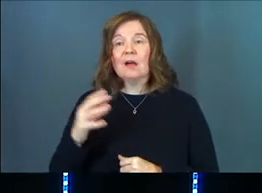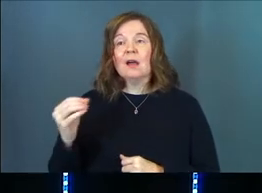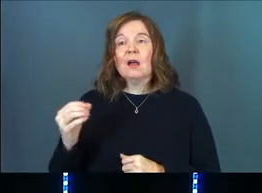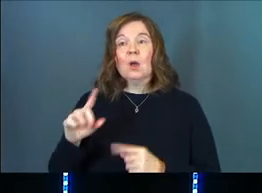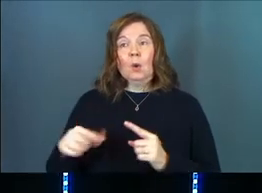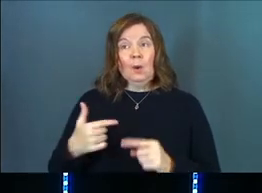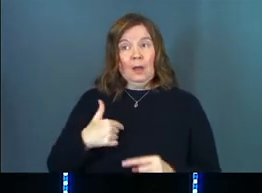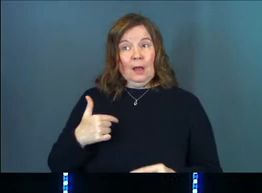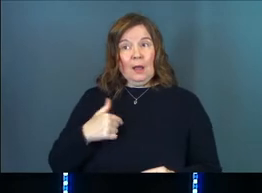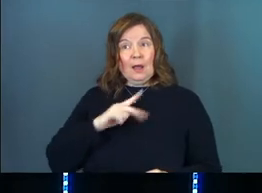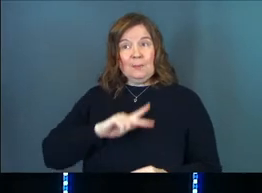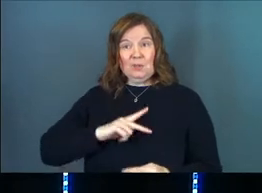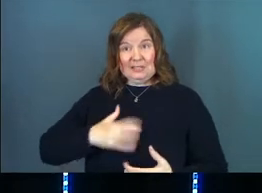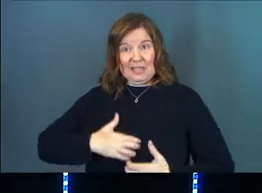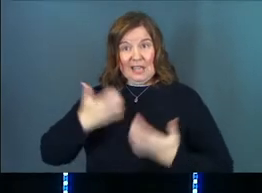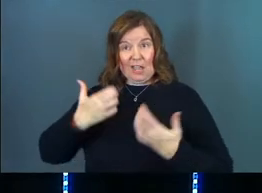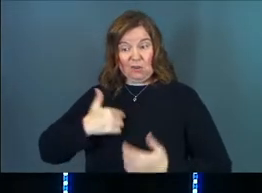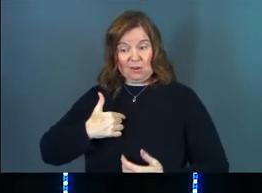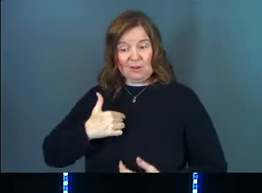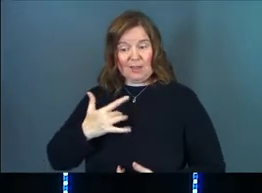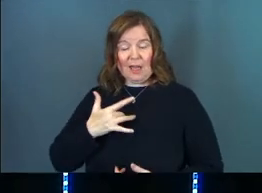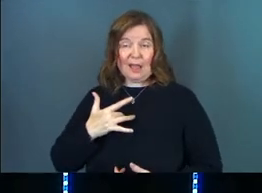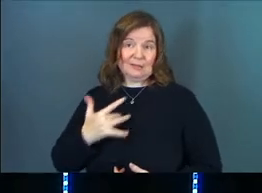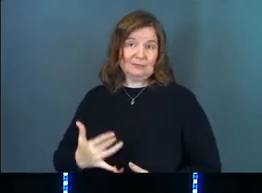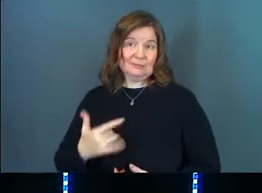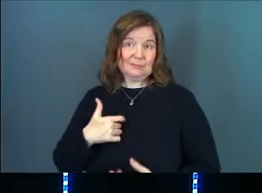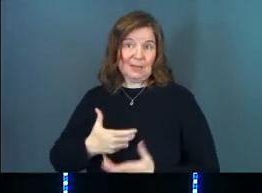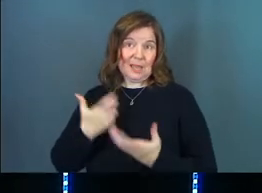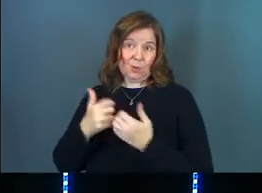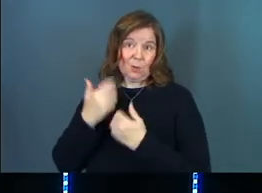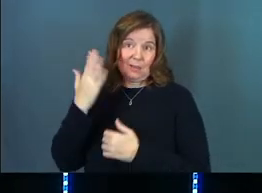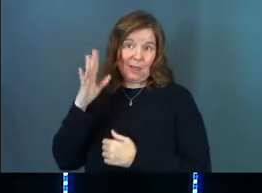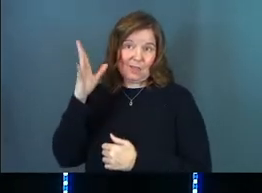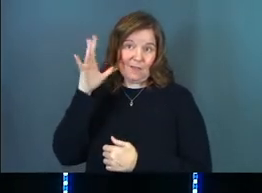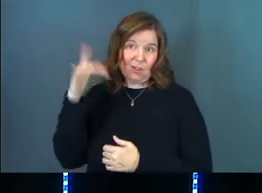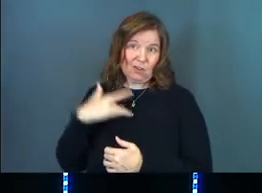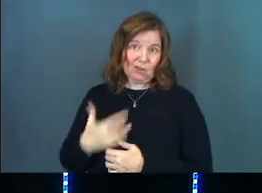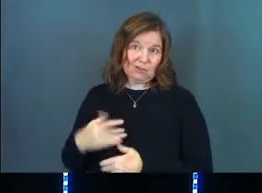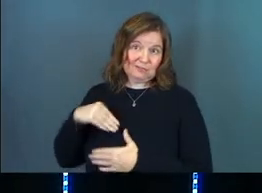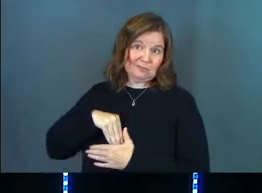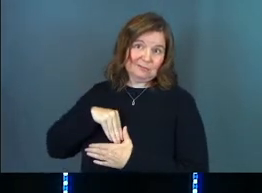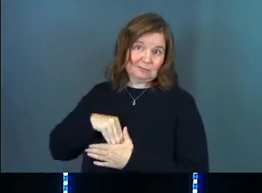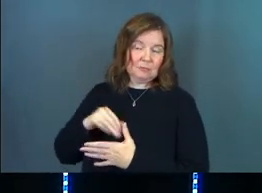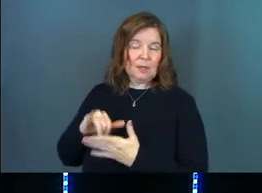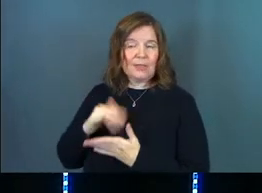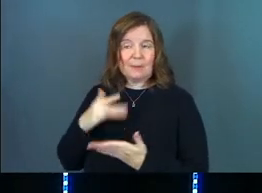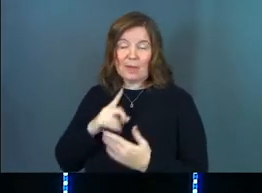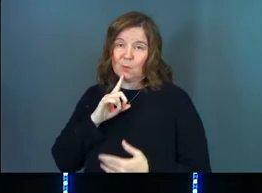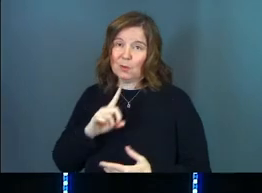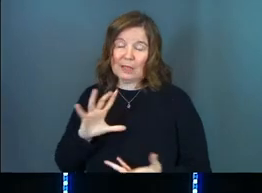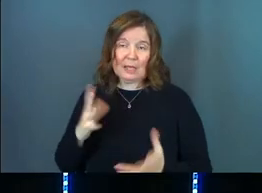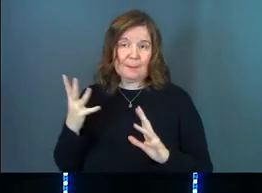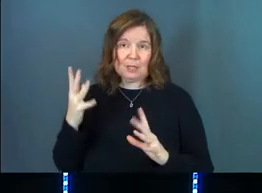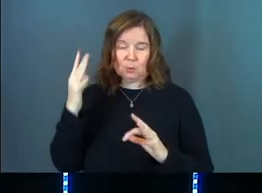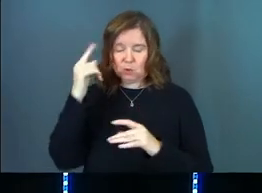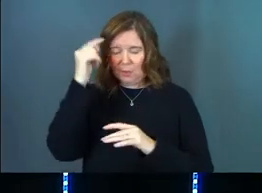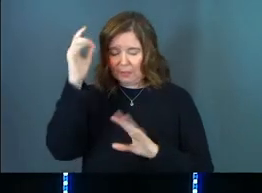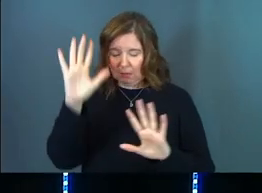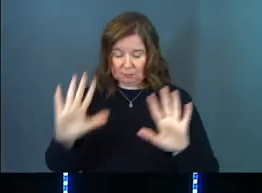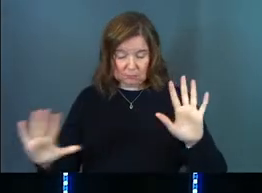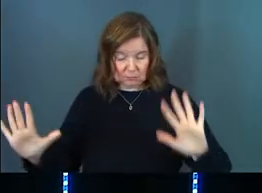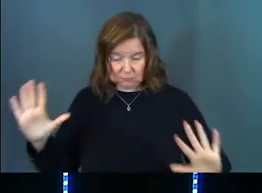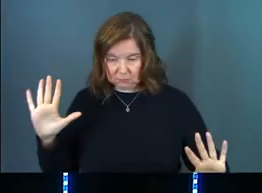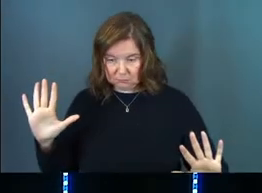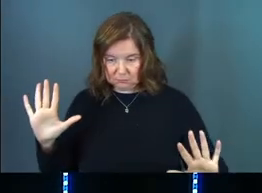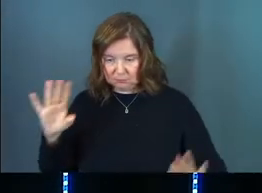And when I'm personally angry, I'm ultimately angry with God the Father. And that may really mess with your theology a little